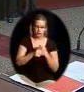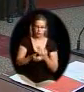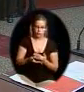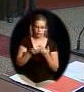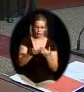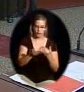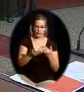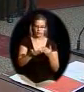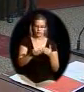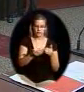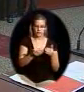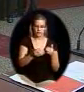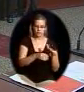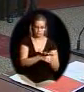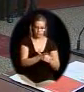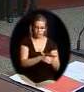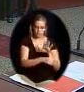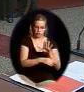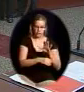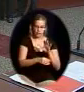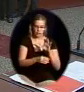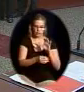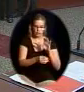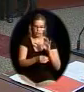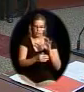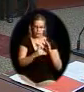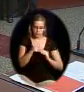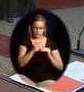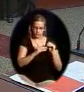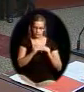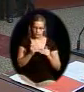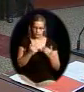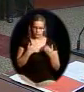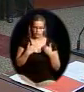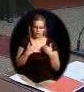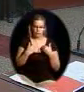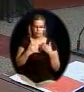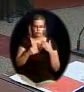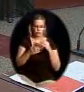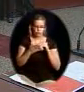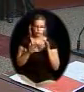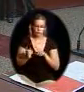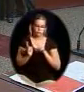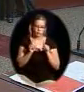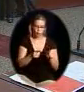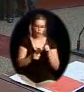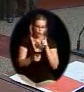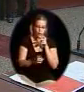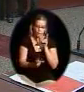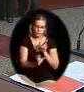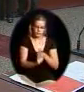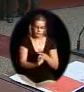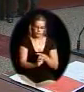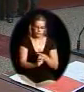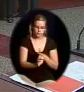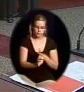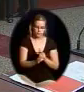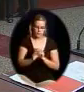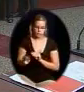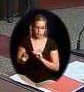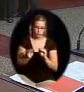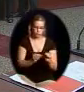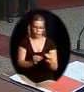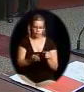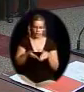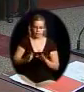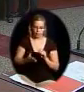their campus and employment opportunities to students participating in Access. The move to Lamphor Hall allows these students from